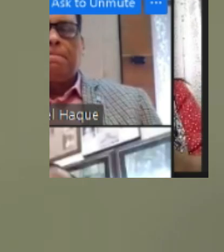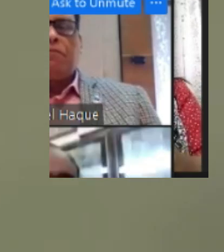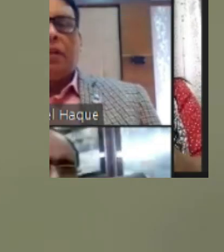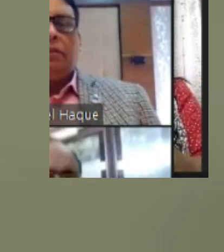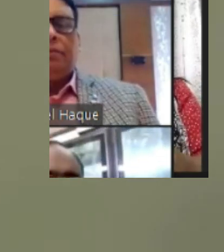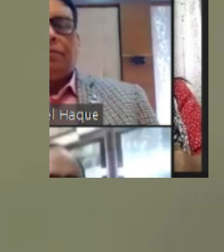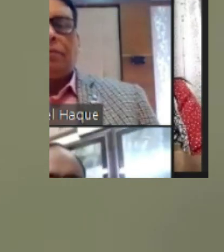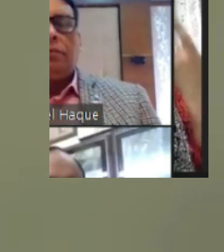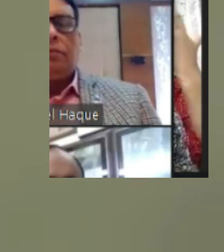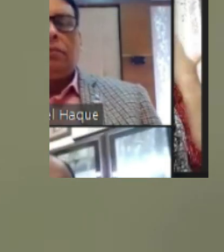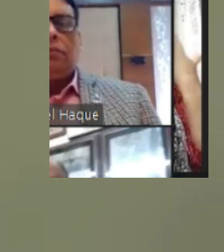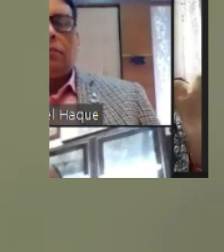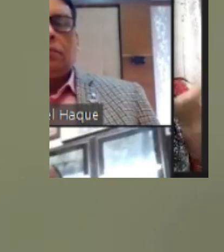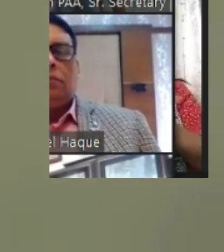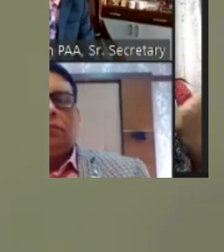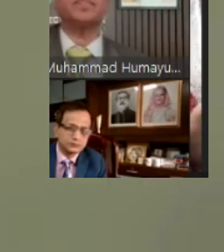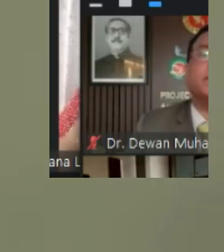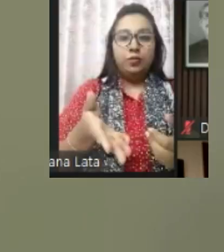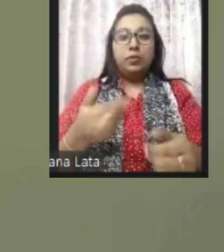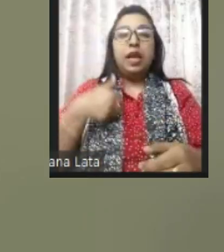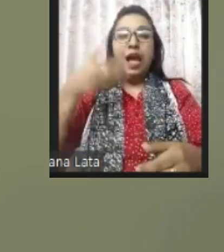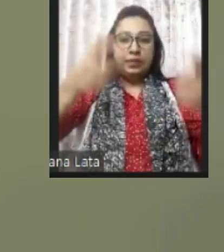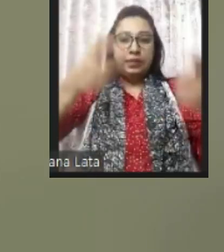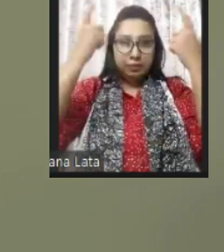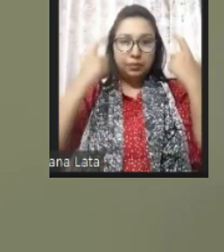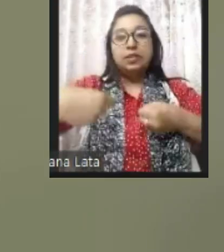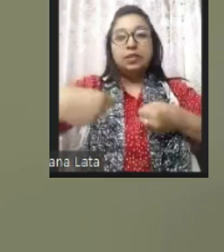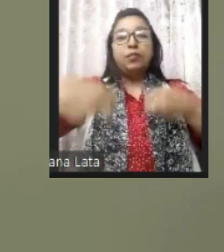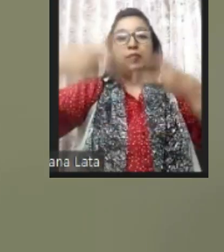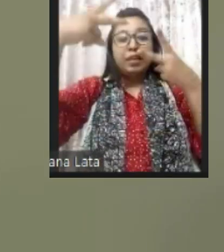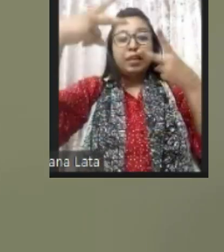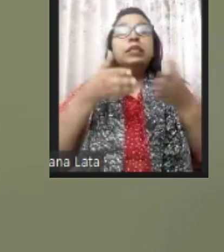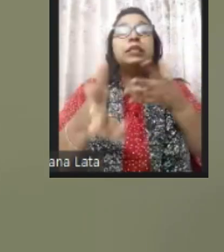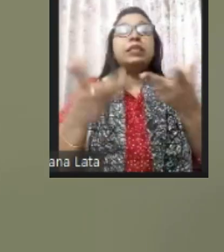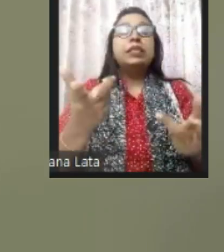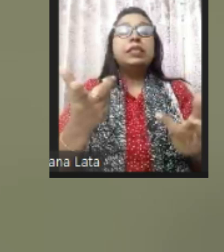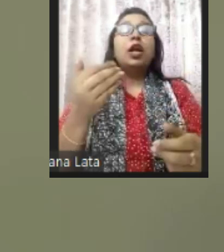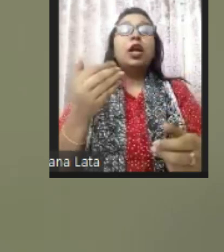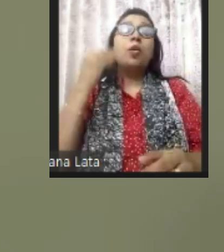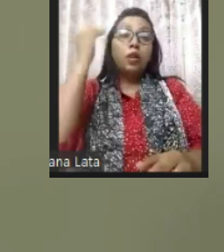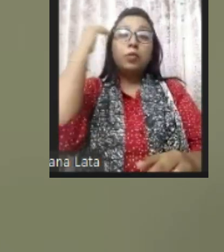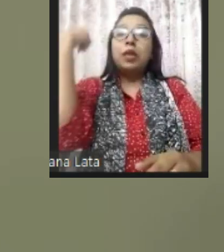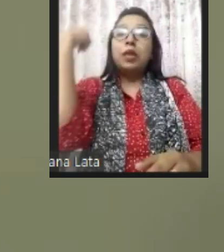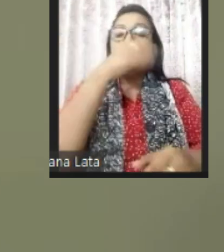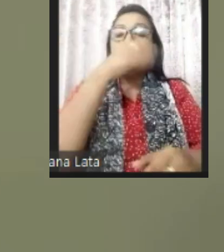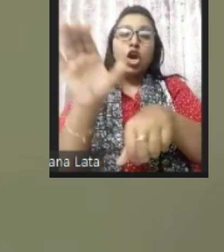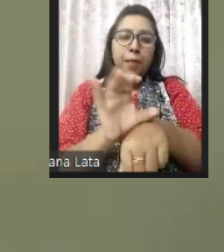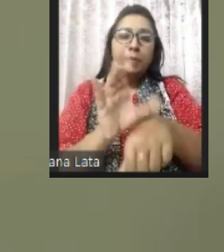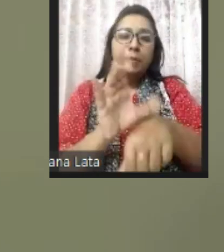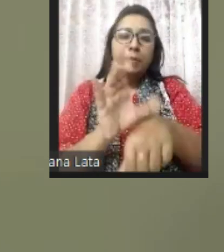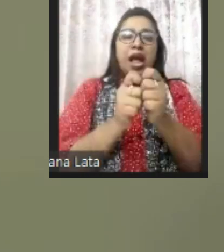session. Today's session is Digital Inclusion for Persons with Disabilities to Achieve the Global